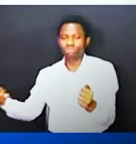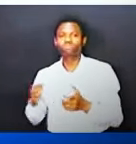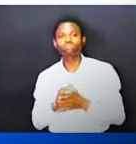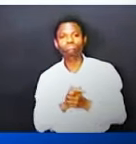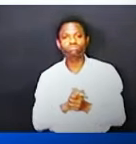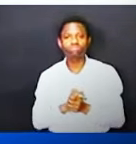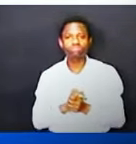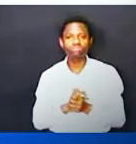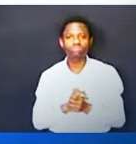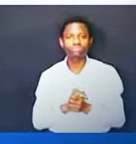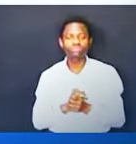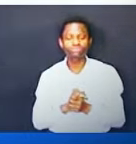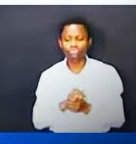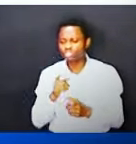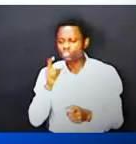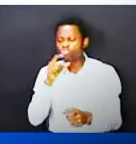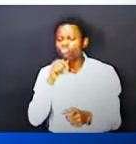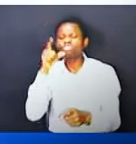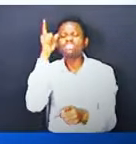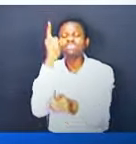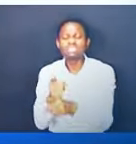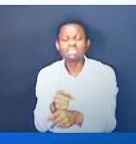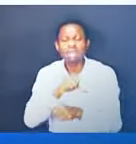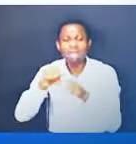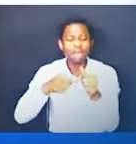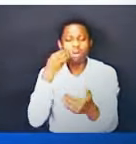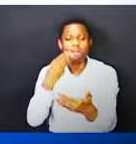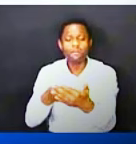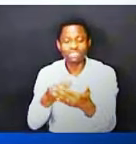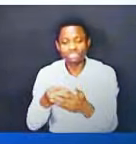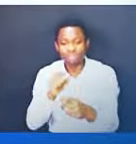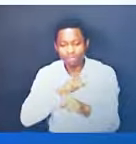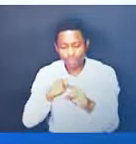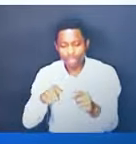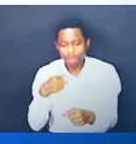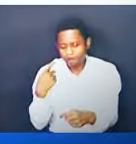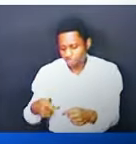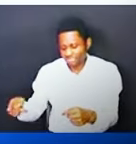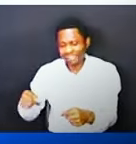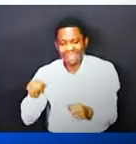This is not just talking about money, but